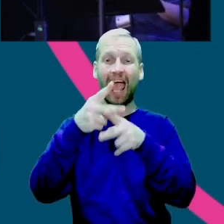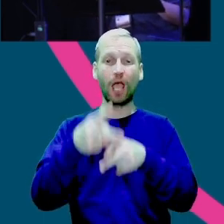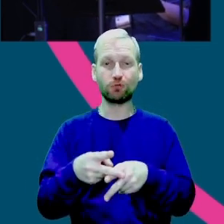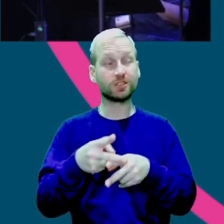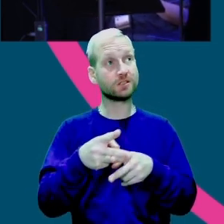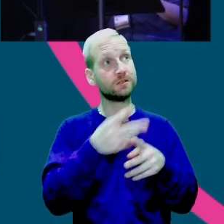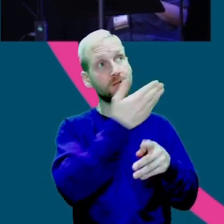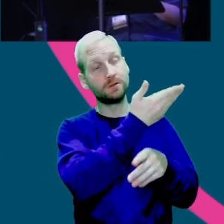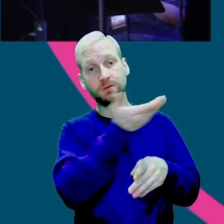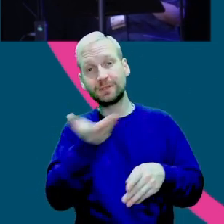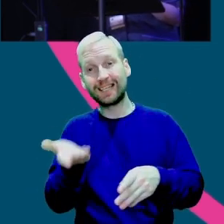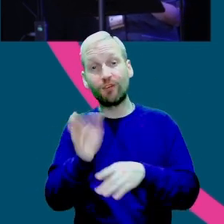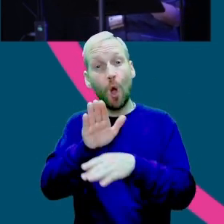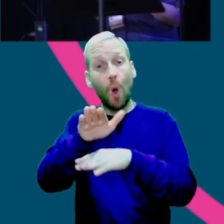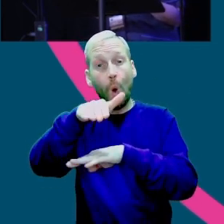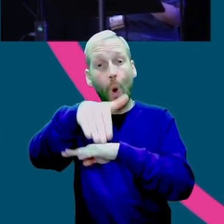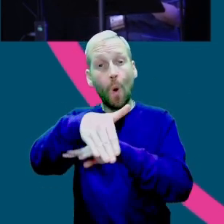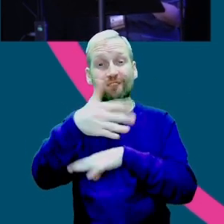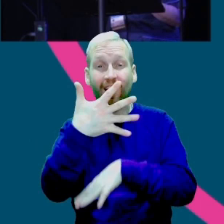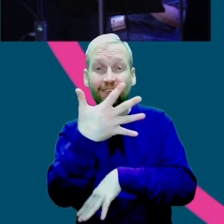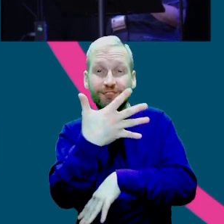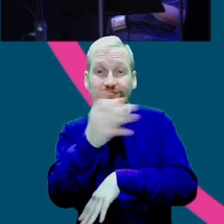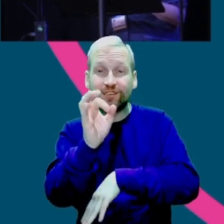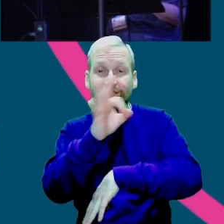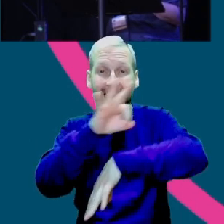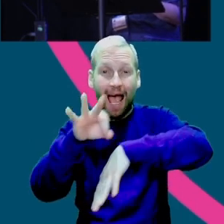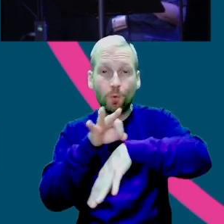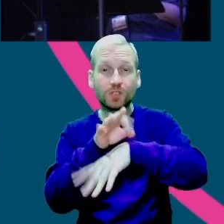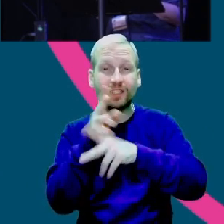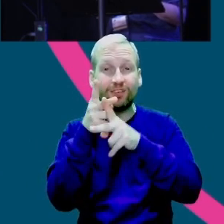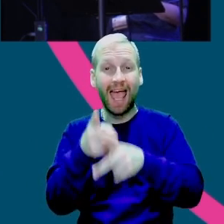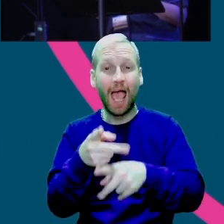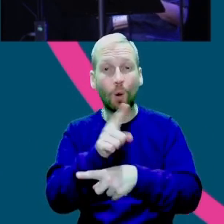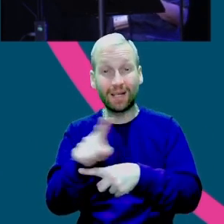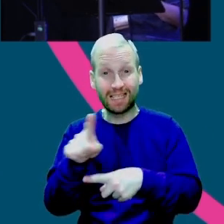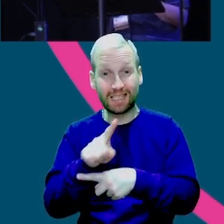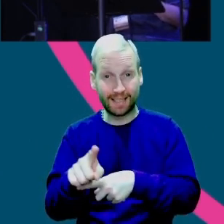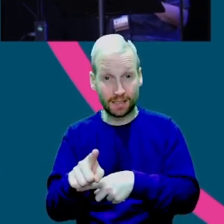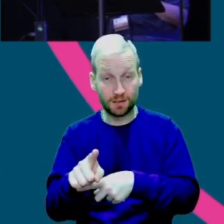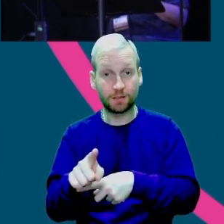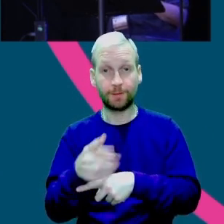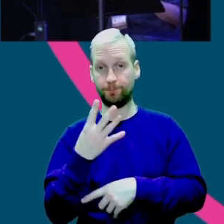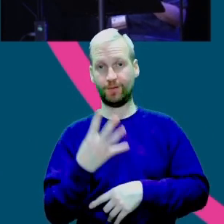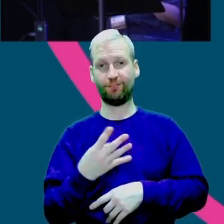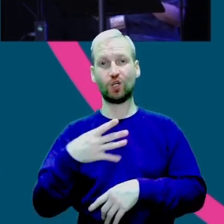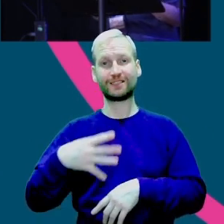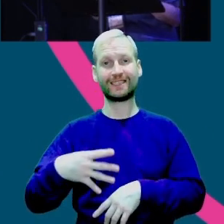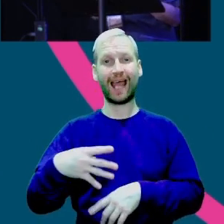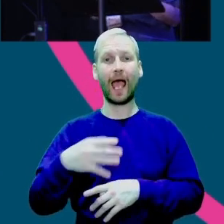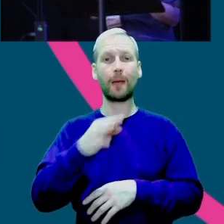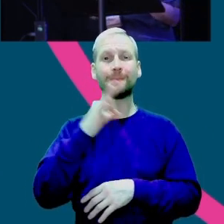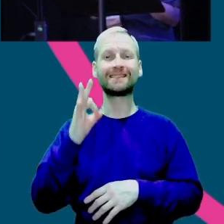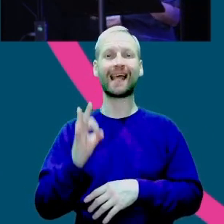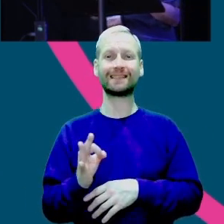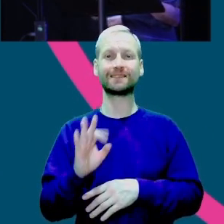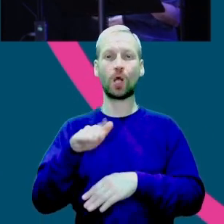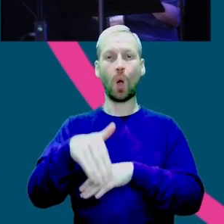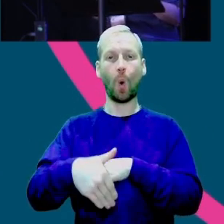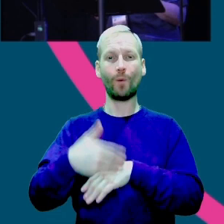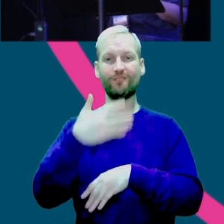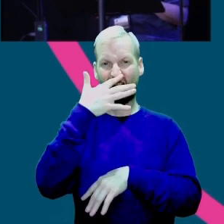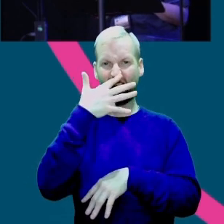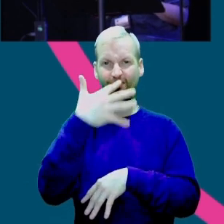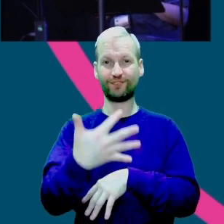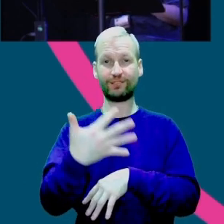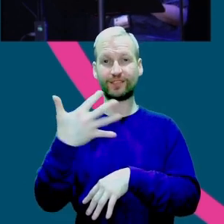providing 50 hours or more of care per week. 49% of these carers are over 55.